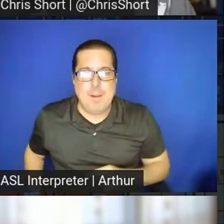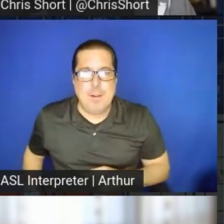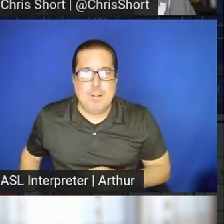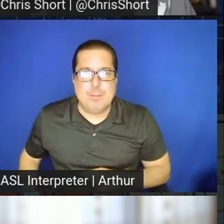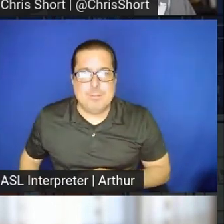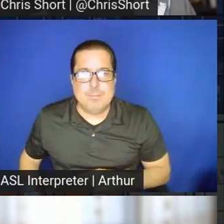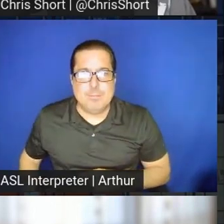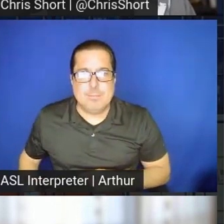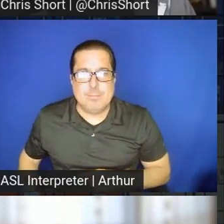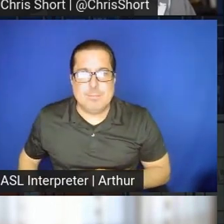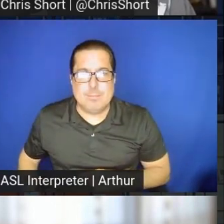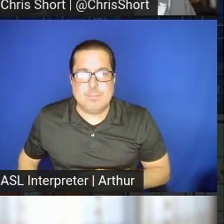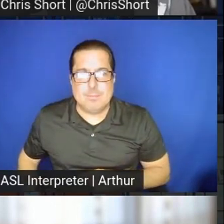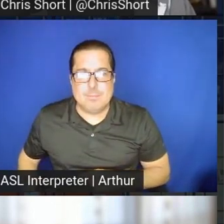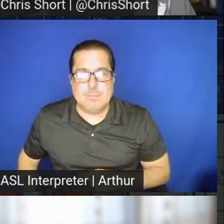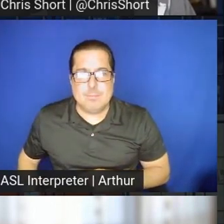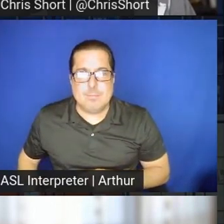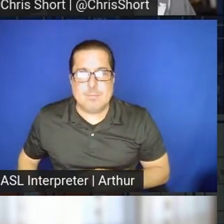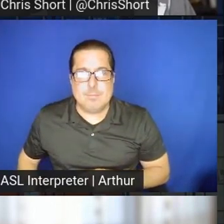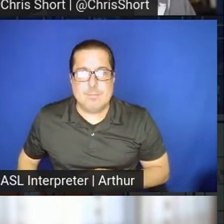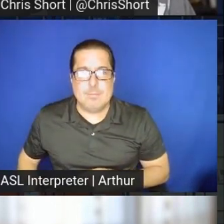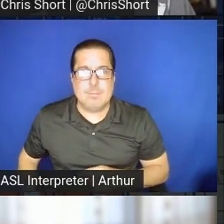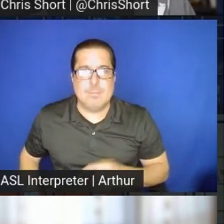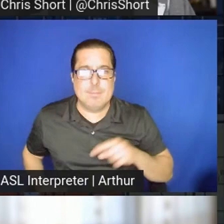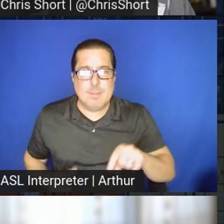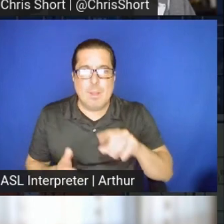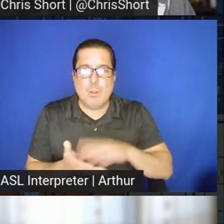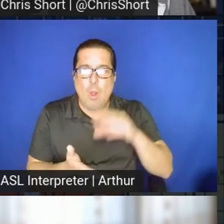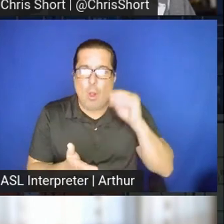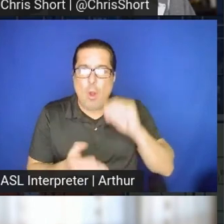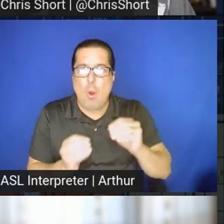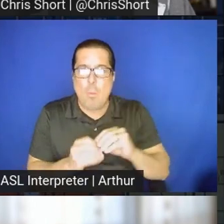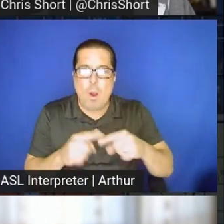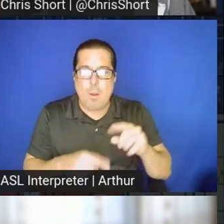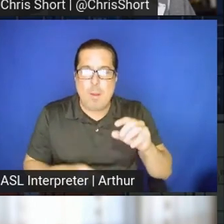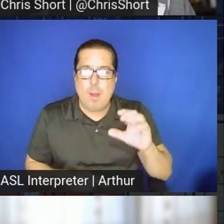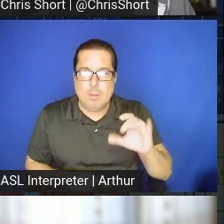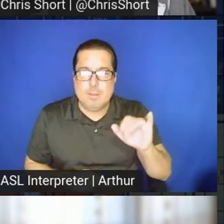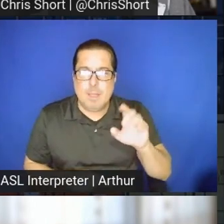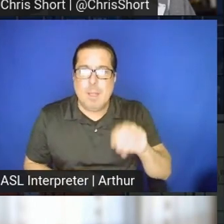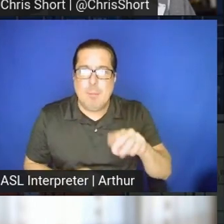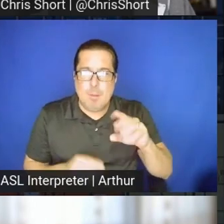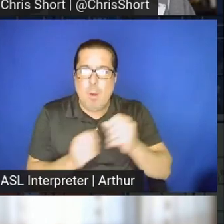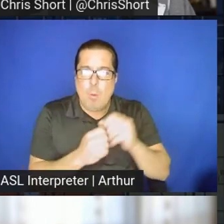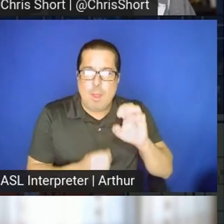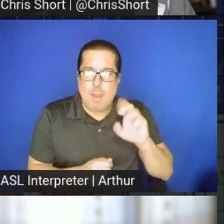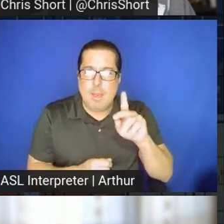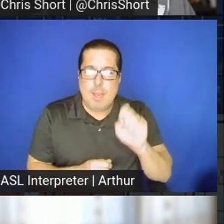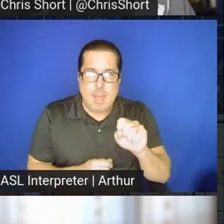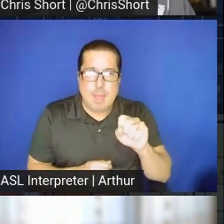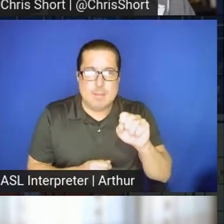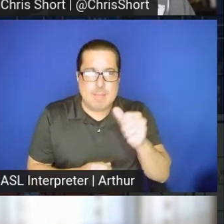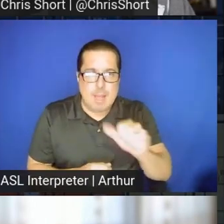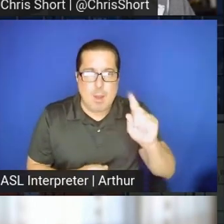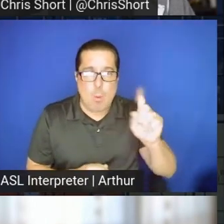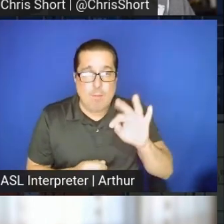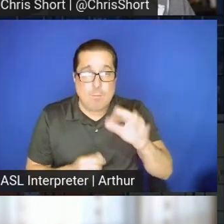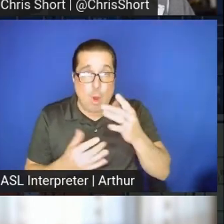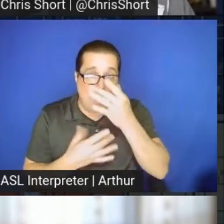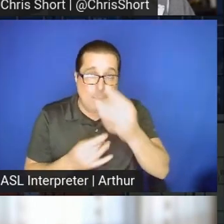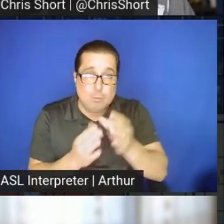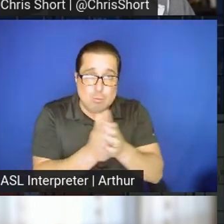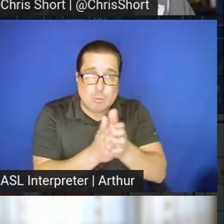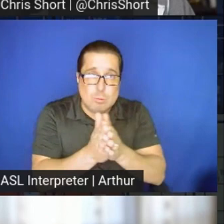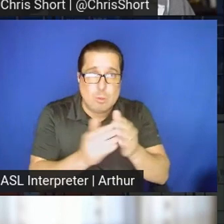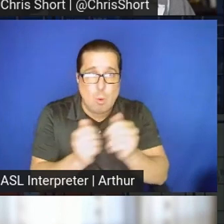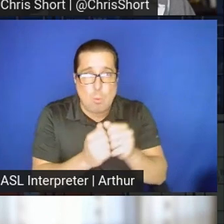is just a great way of kind of learning more about Cilium. And that is the base CNI for EKS Anywhere. So if you're interested in like